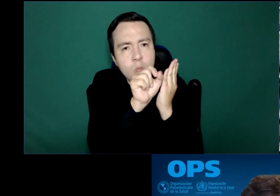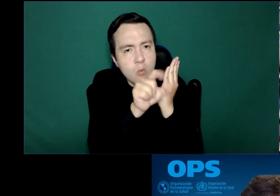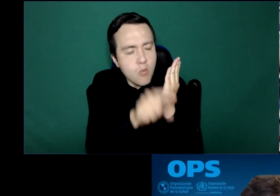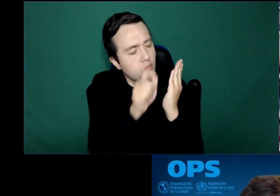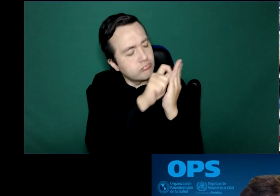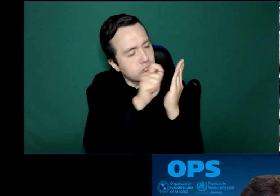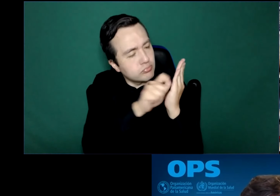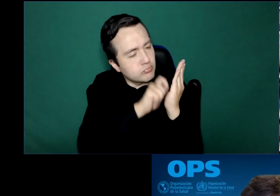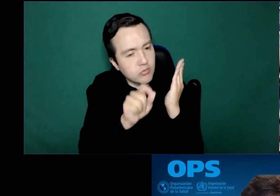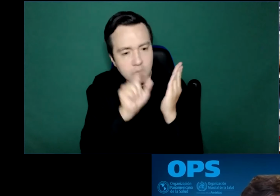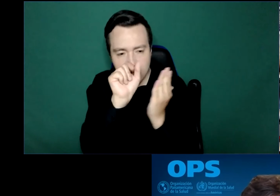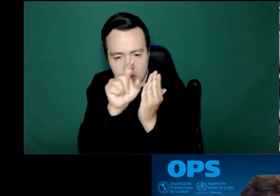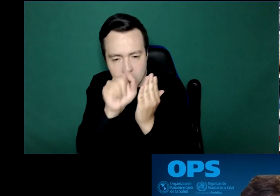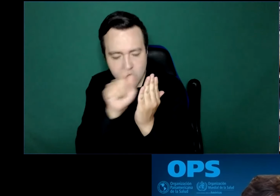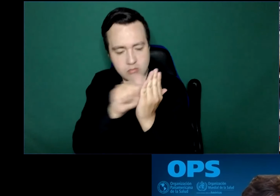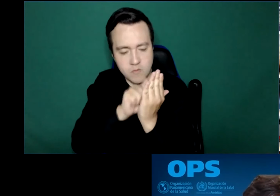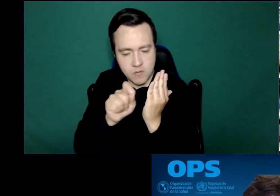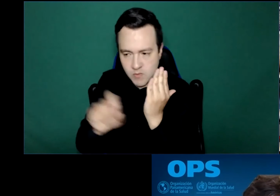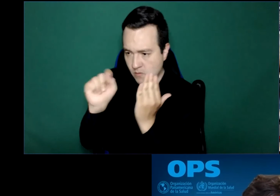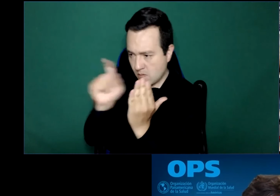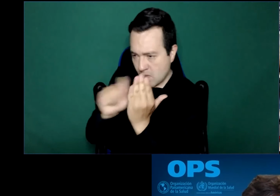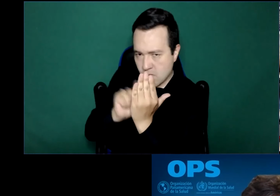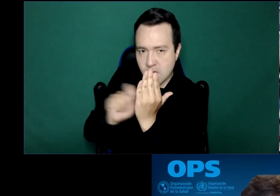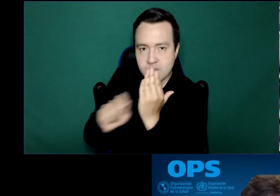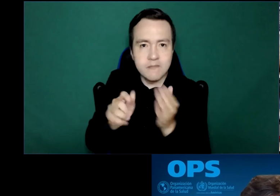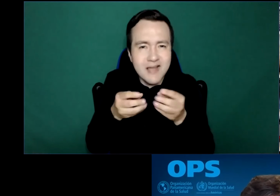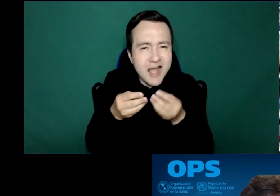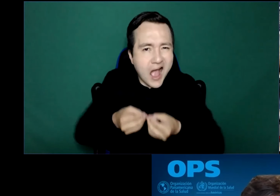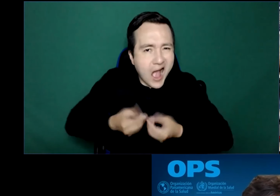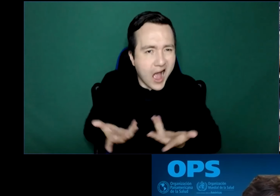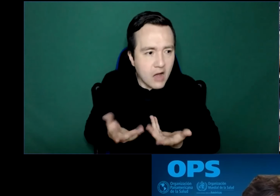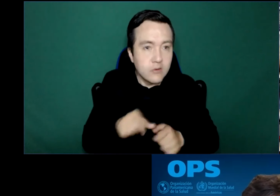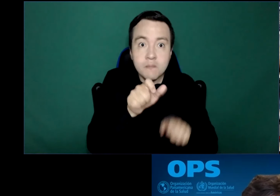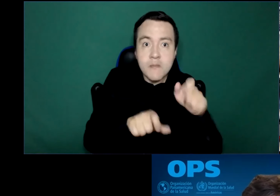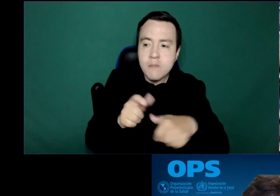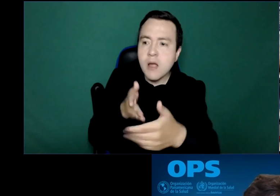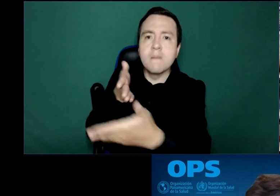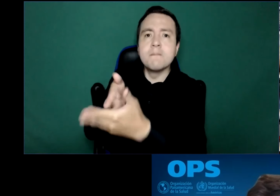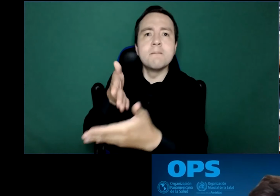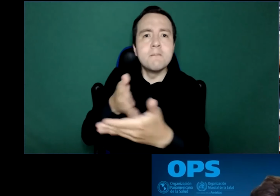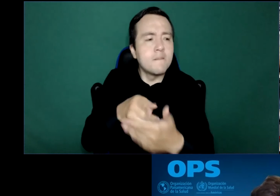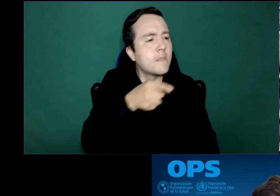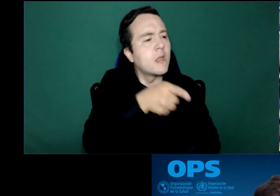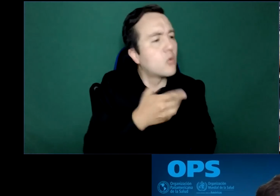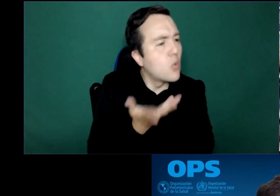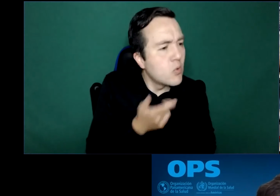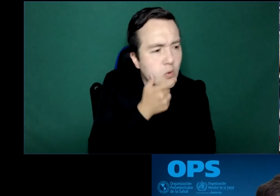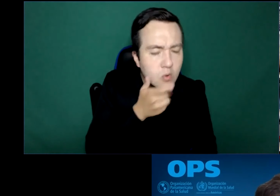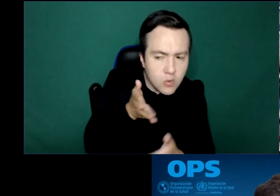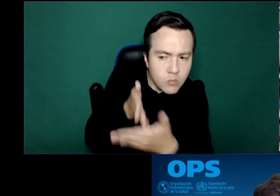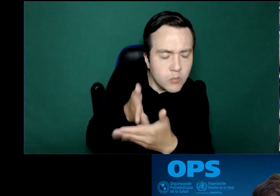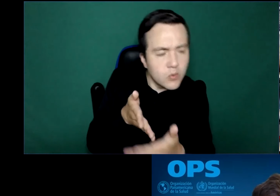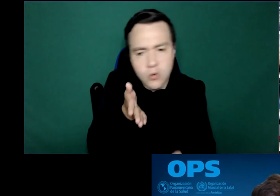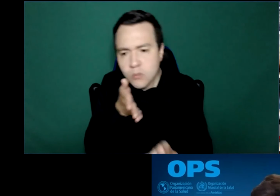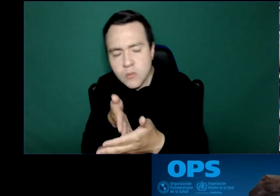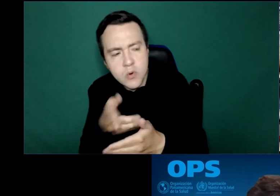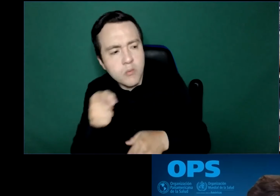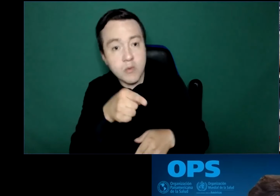and allows us to monitor the evolution of how we experience these barriers in the different countries